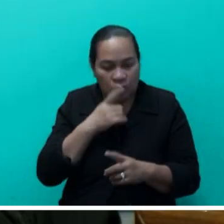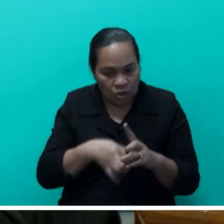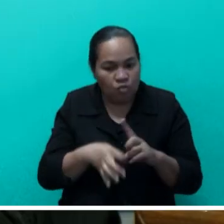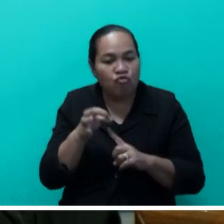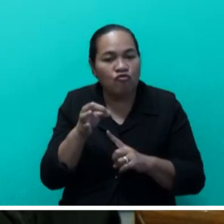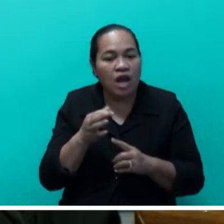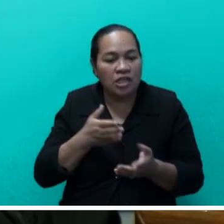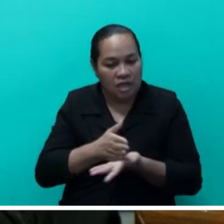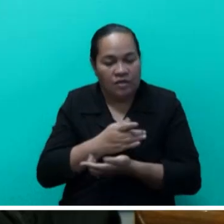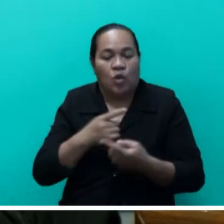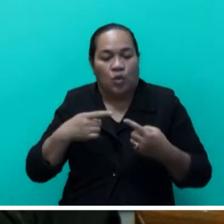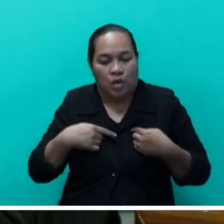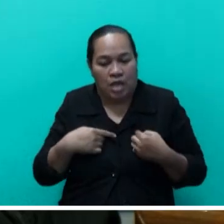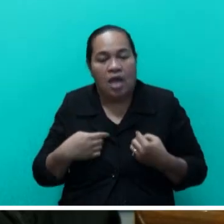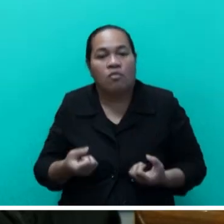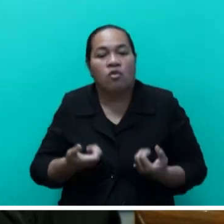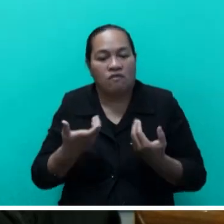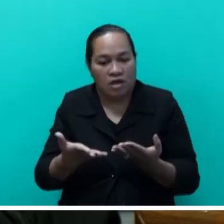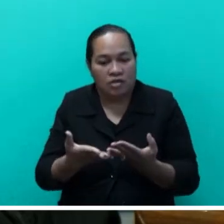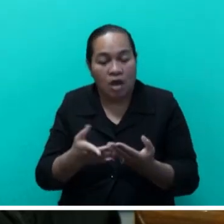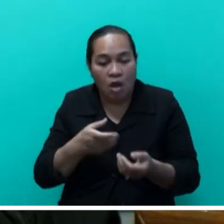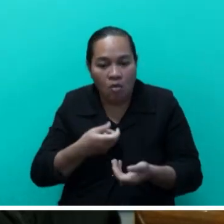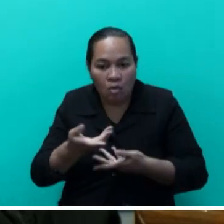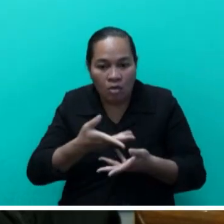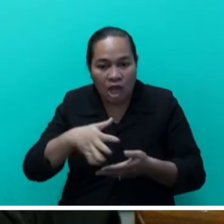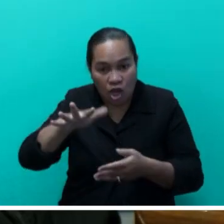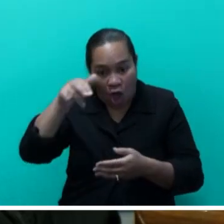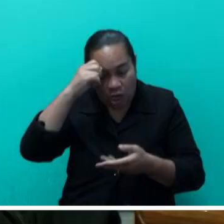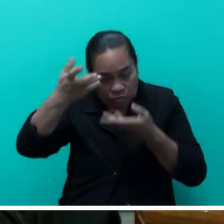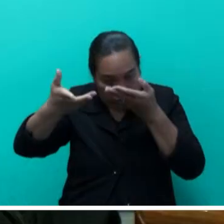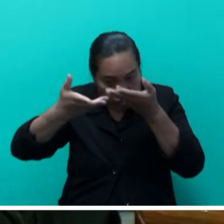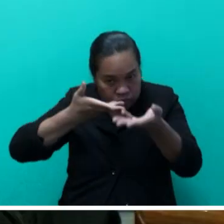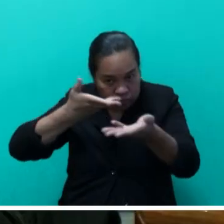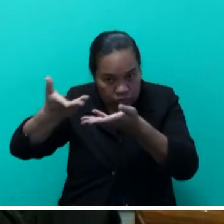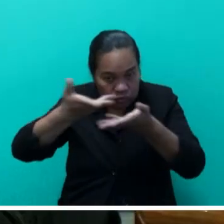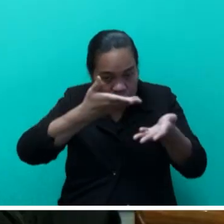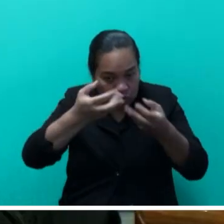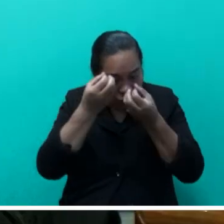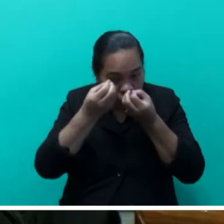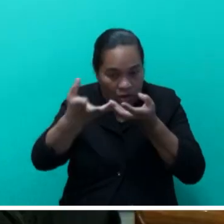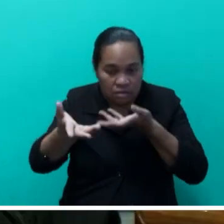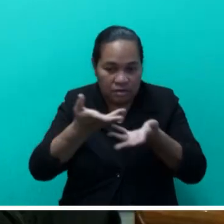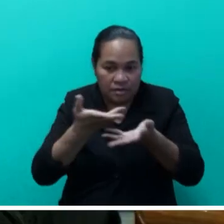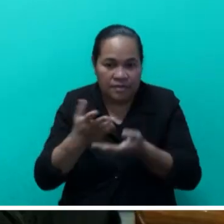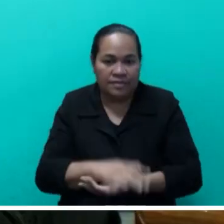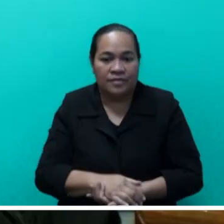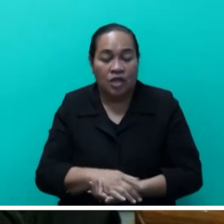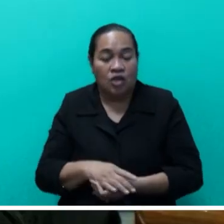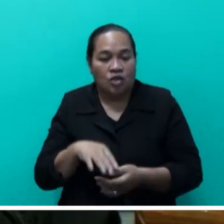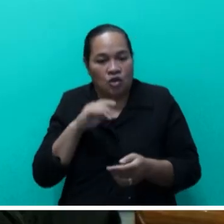provide while promoting a culture of knowledge sharing and continuous improvement. The Ministry has shifted its focus